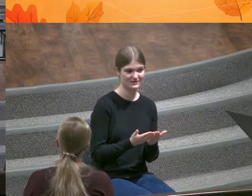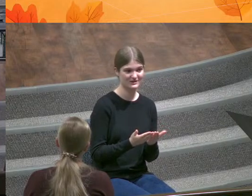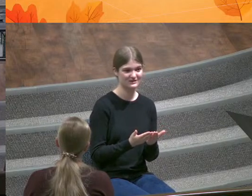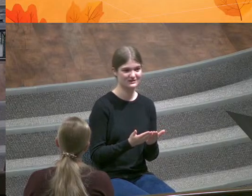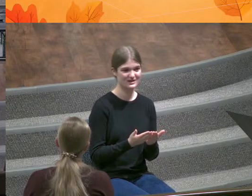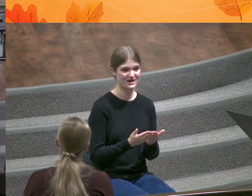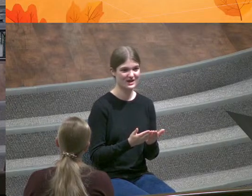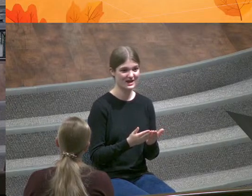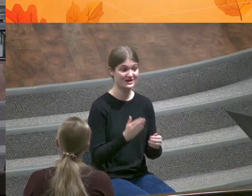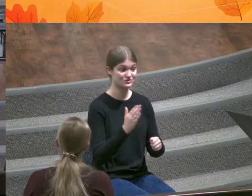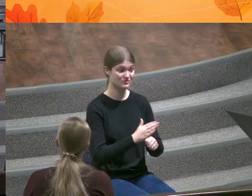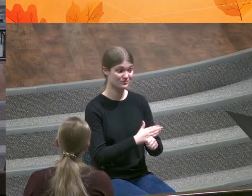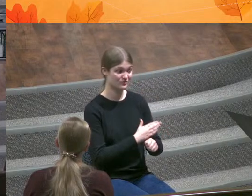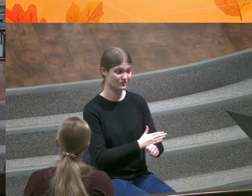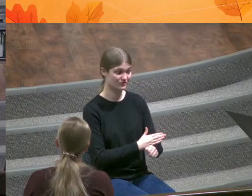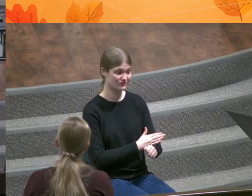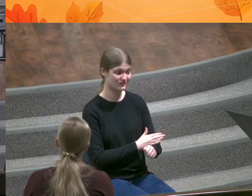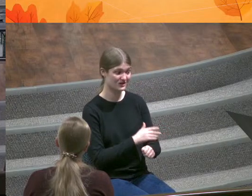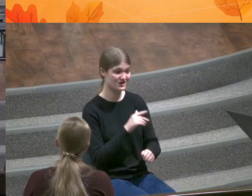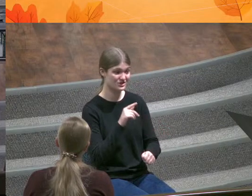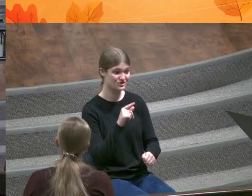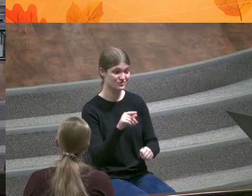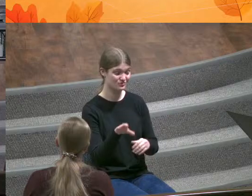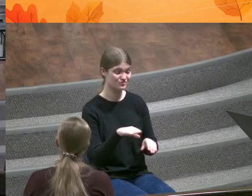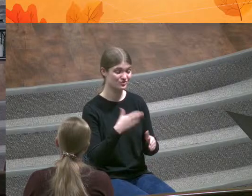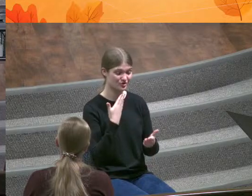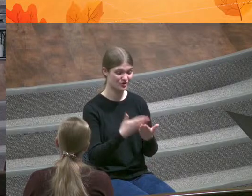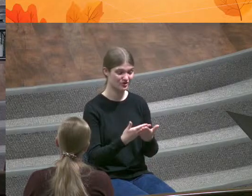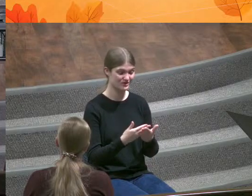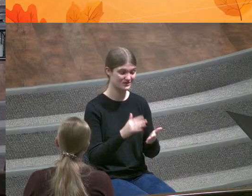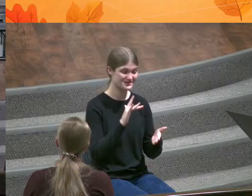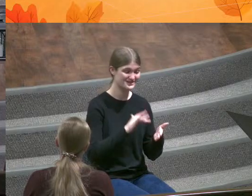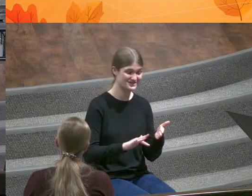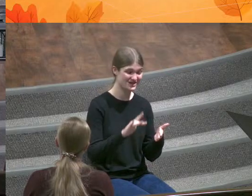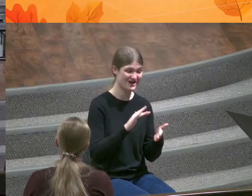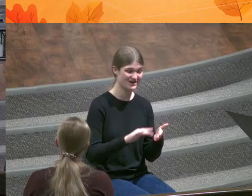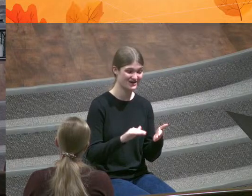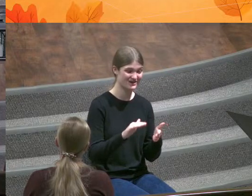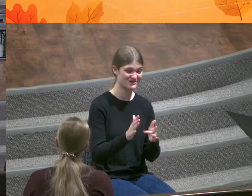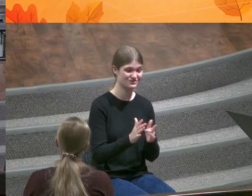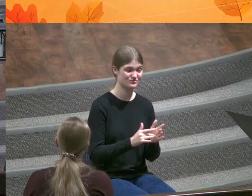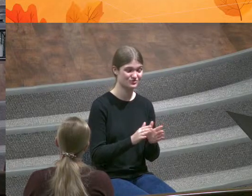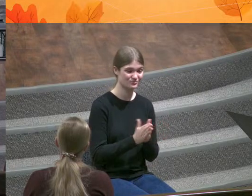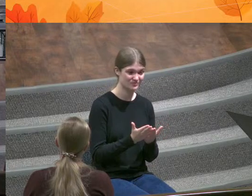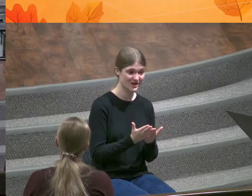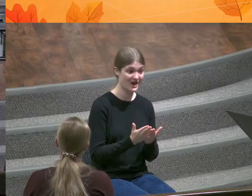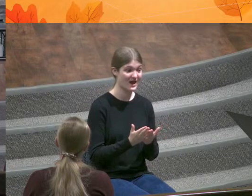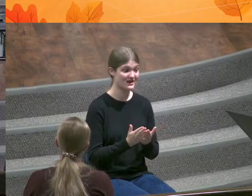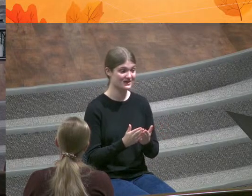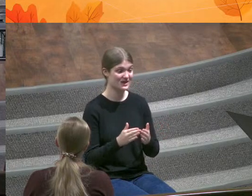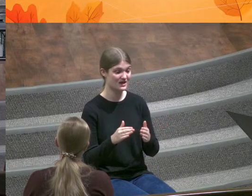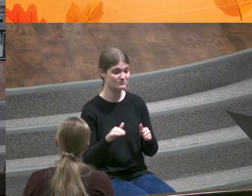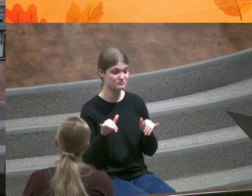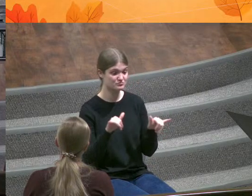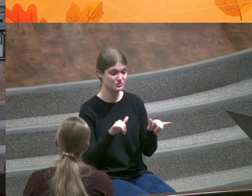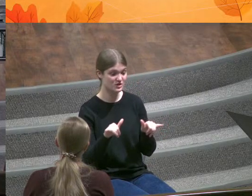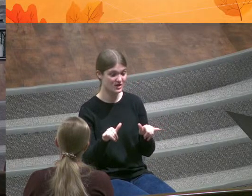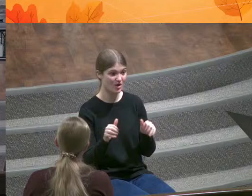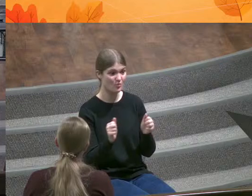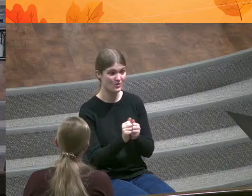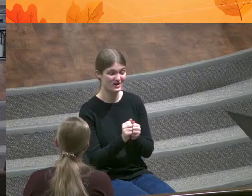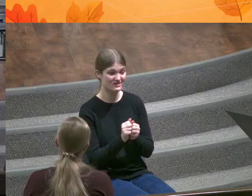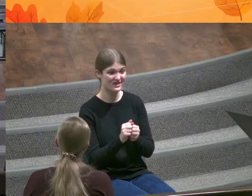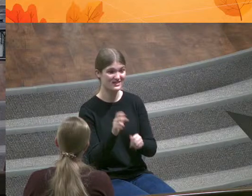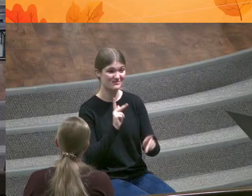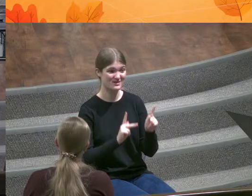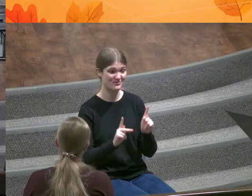spiritual riches, you would do well to camp out in those and then to camp out with the people that God put